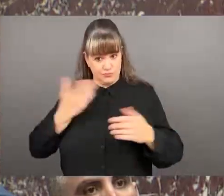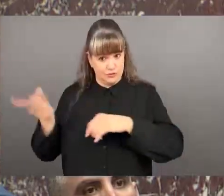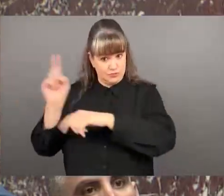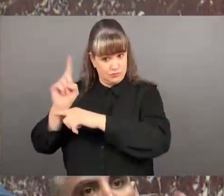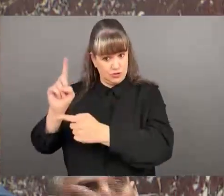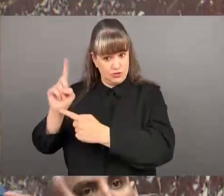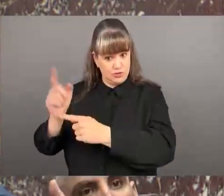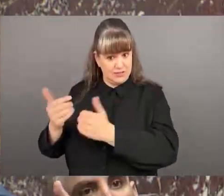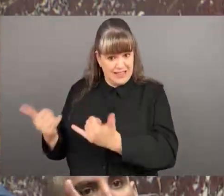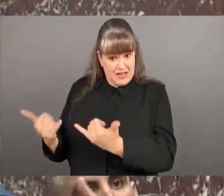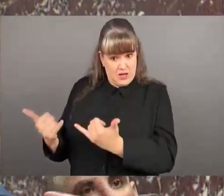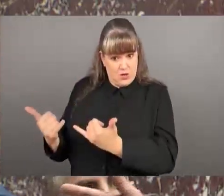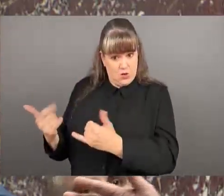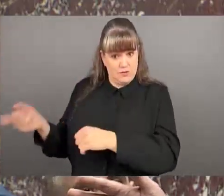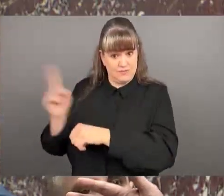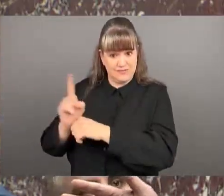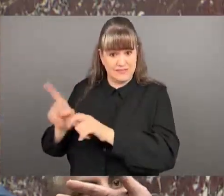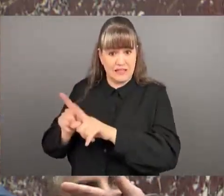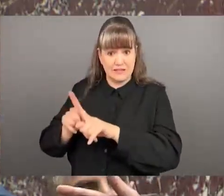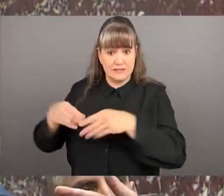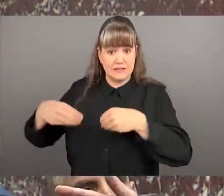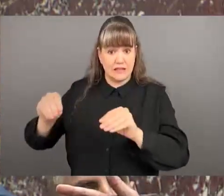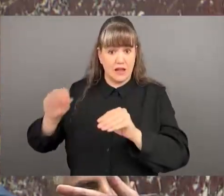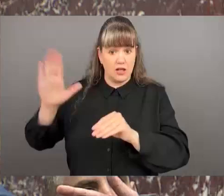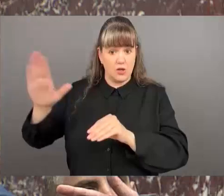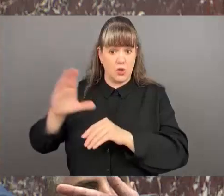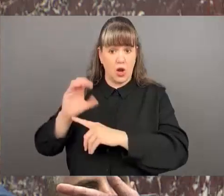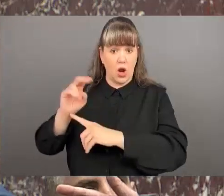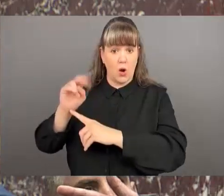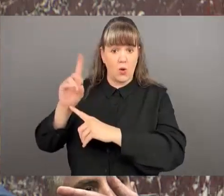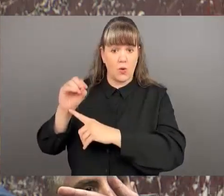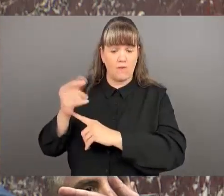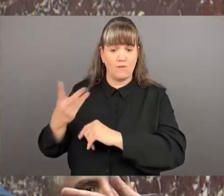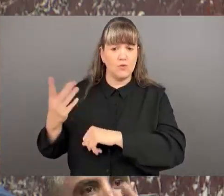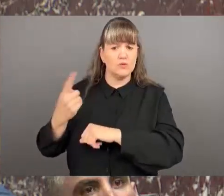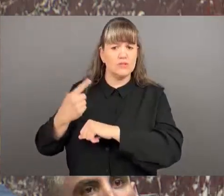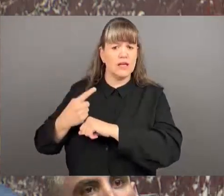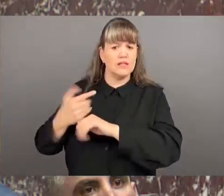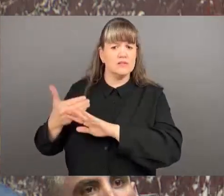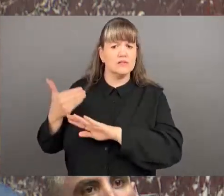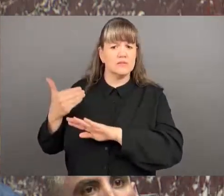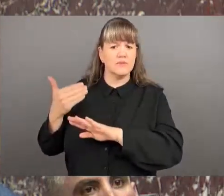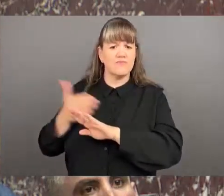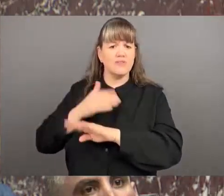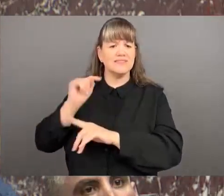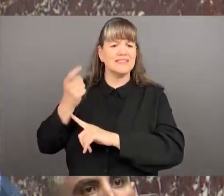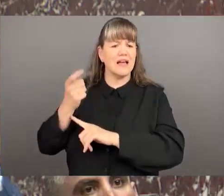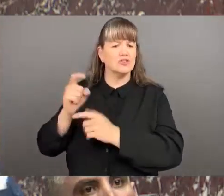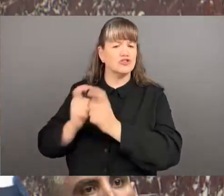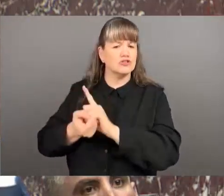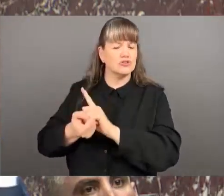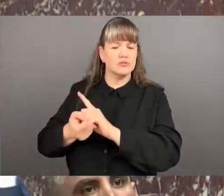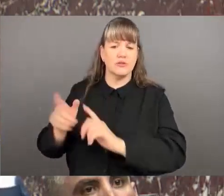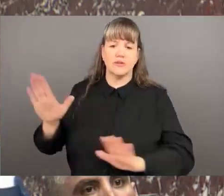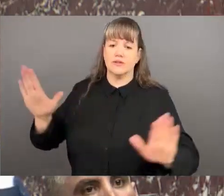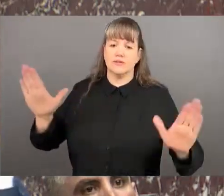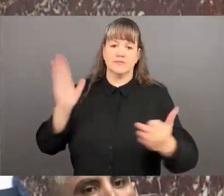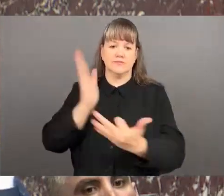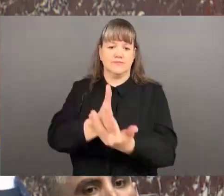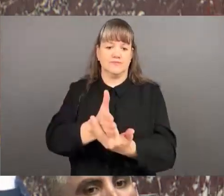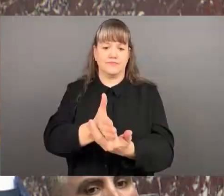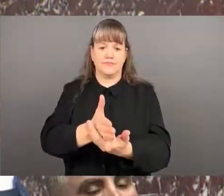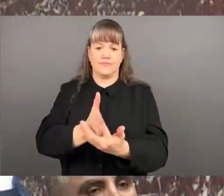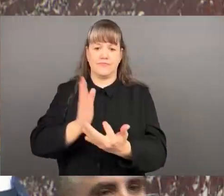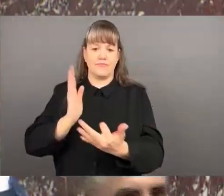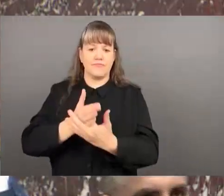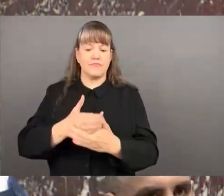his condo a couple days before taxes change, right? At the end of this day, the Premier needs to stand